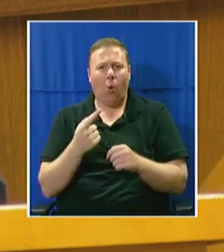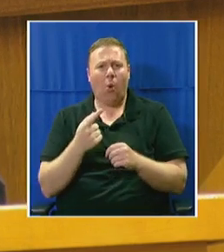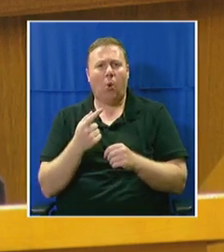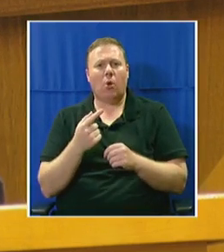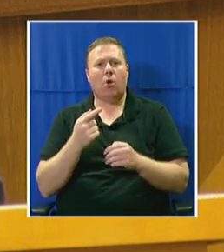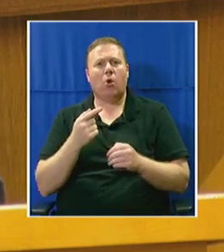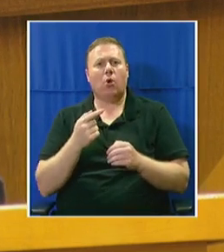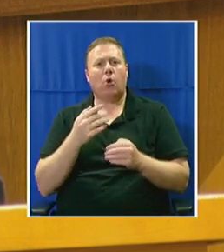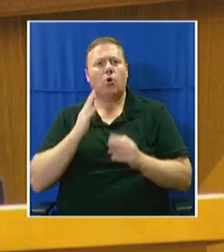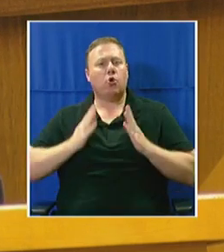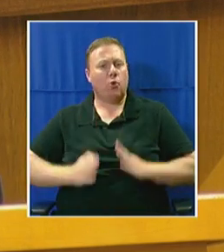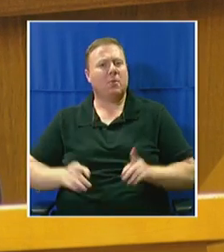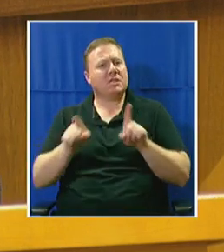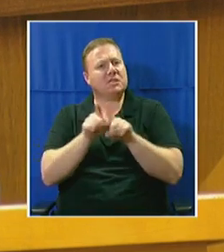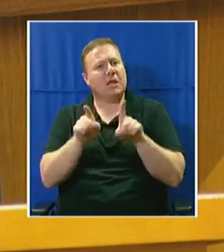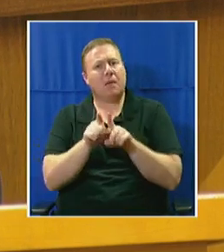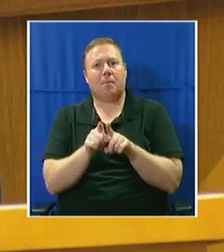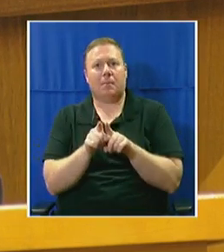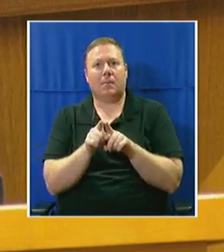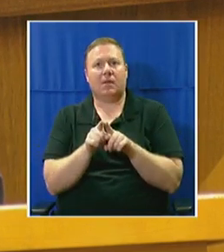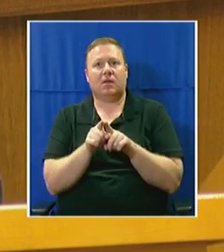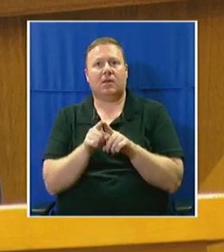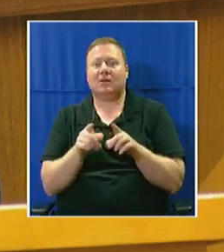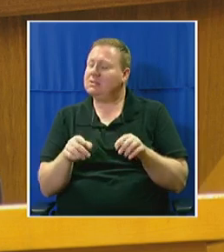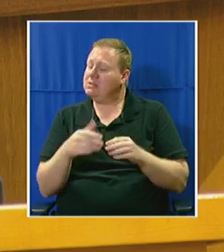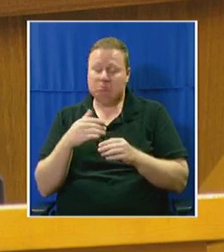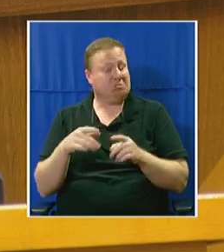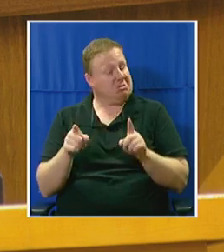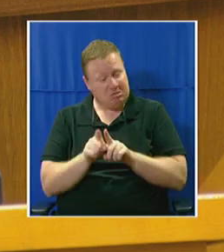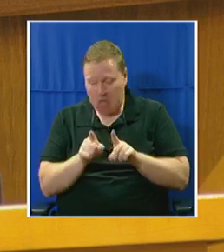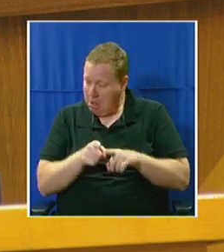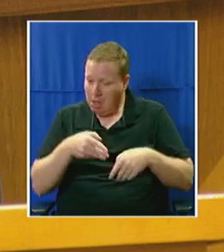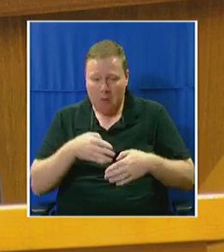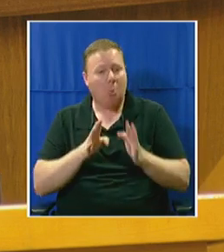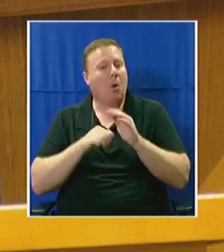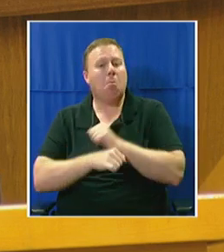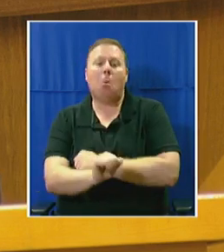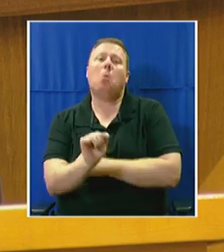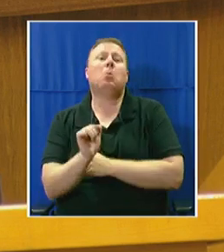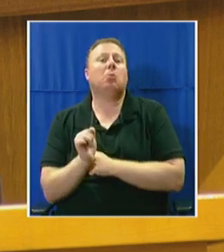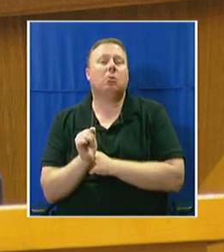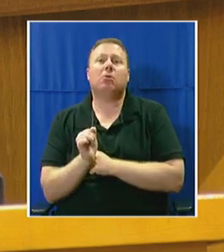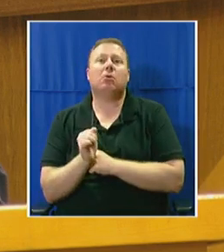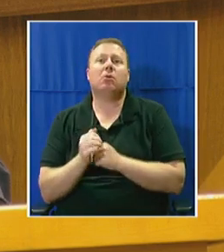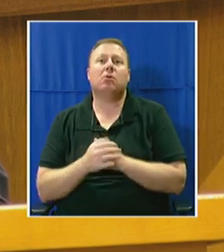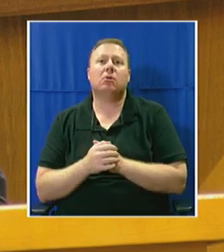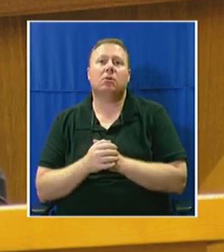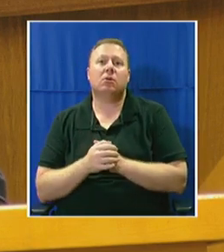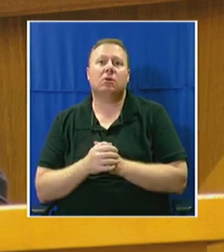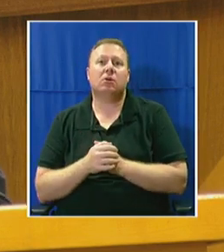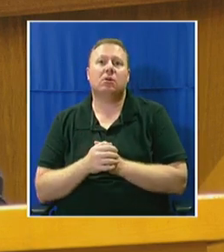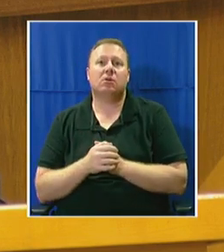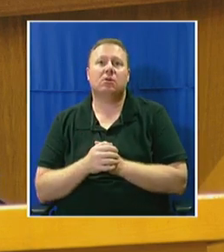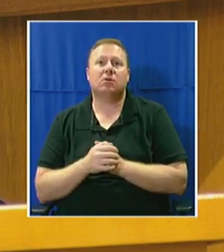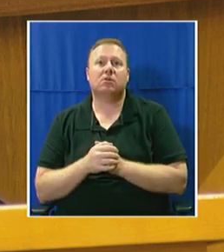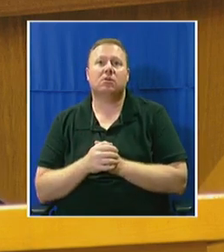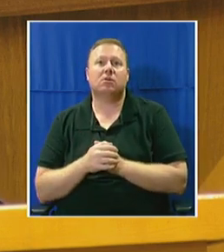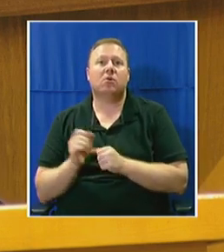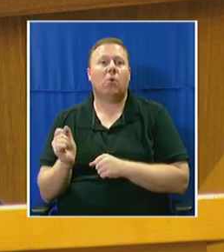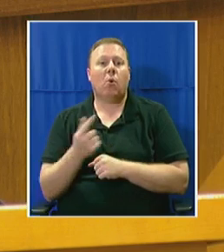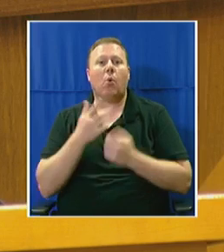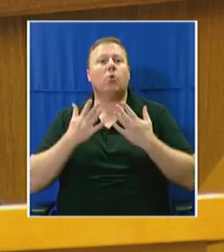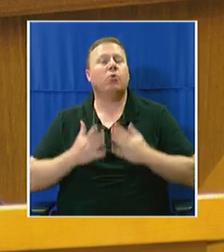much I too on behalf of C rise to say let's respect women all